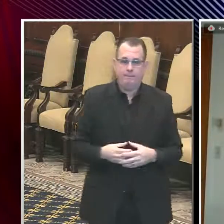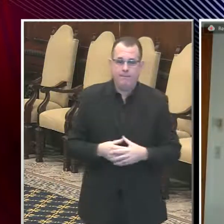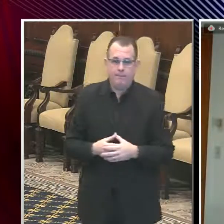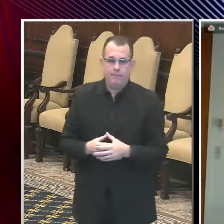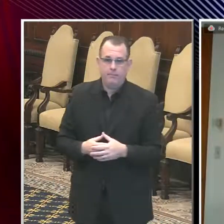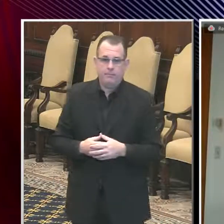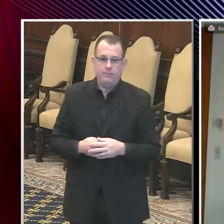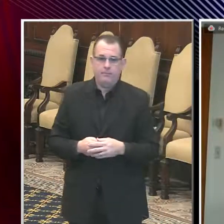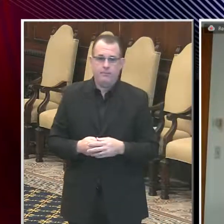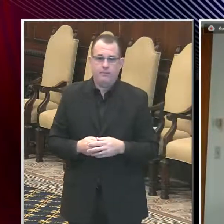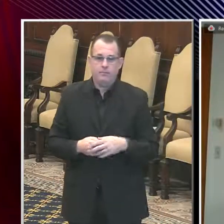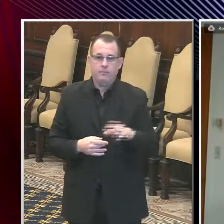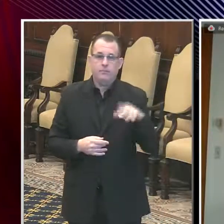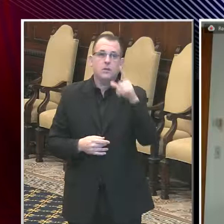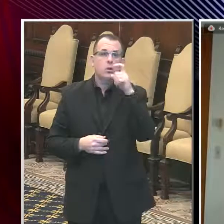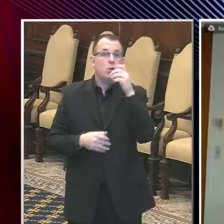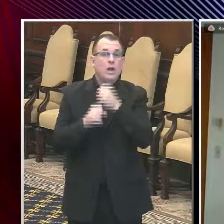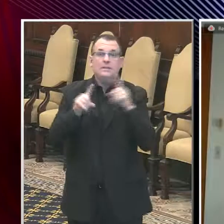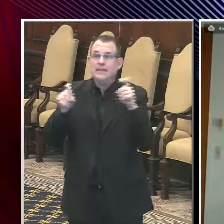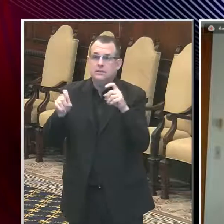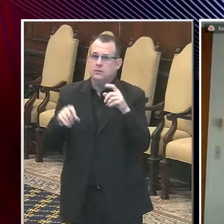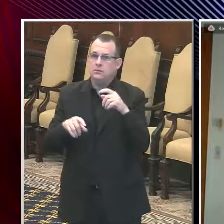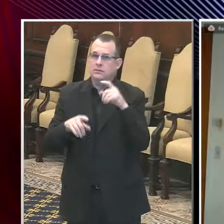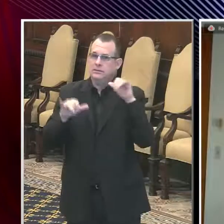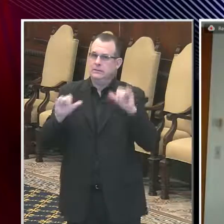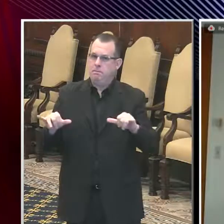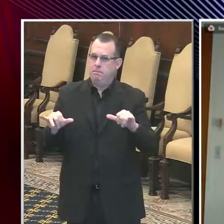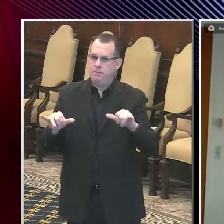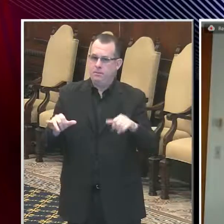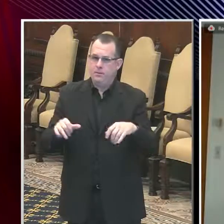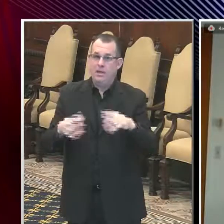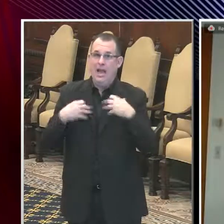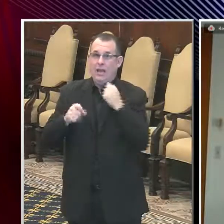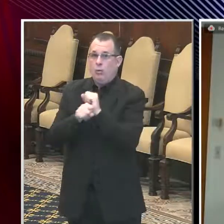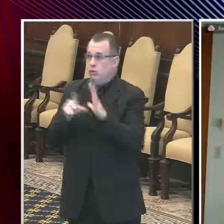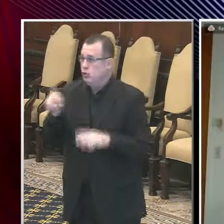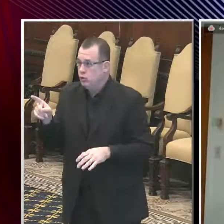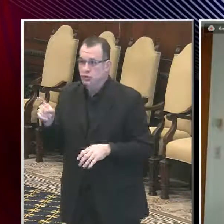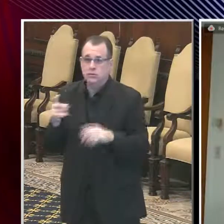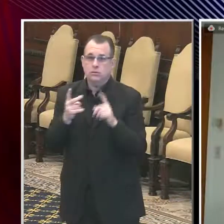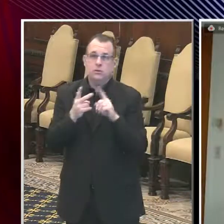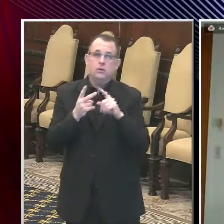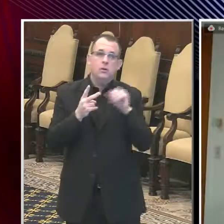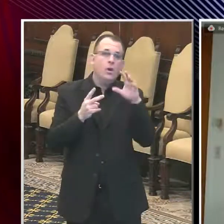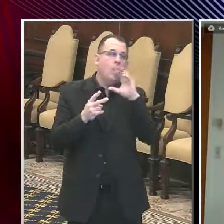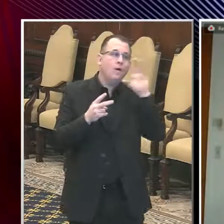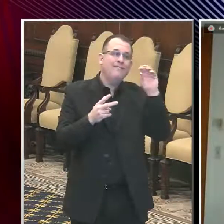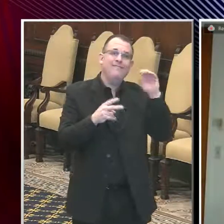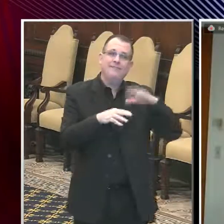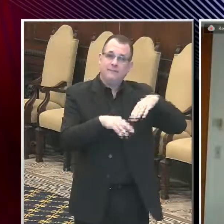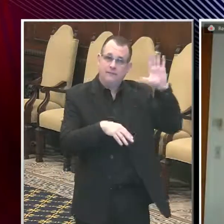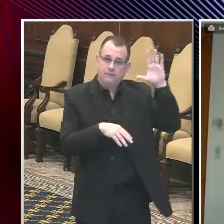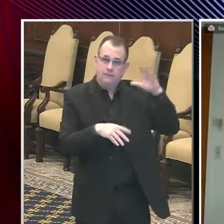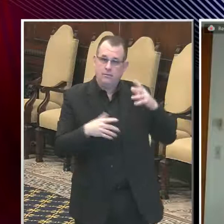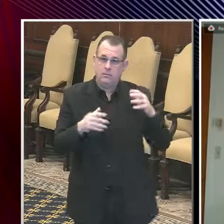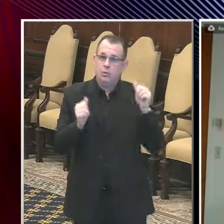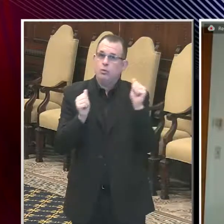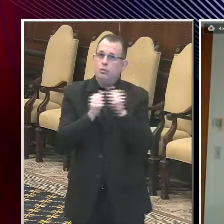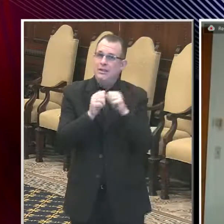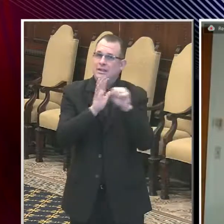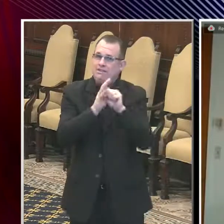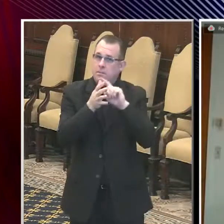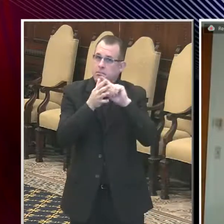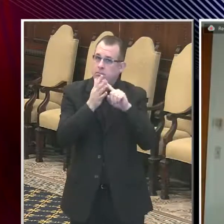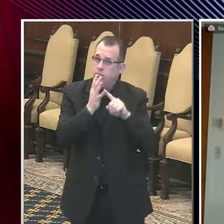criteria, healthcare workers or people over the age of 50 who have symptoms. Now, we are trying very much to increase the availability of